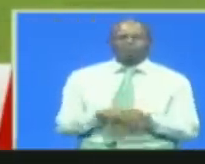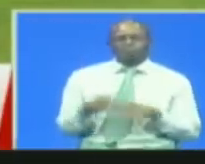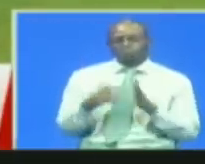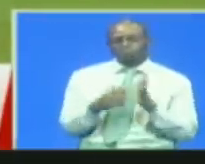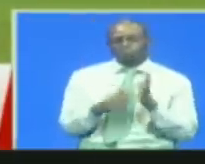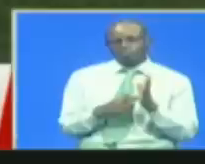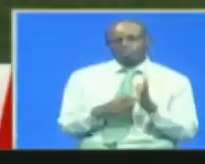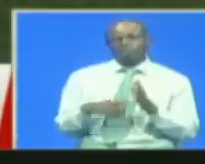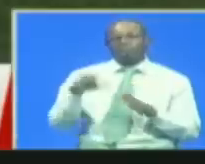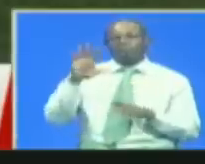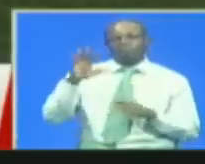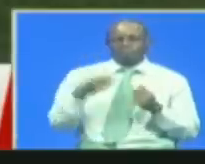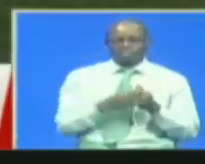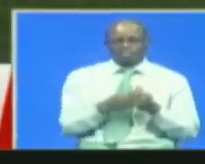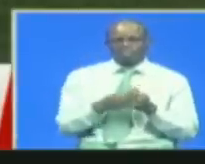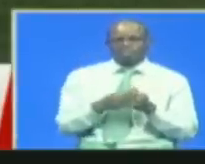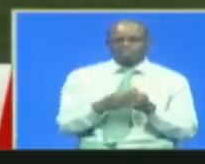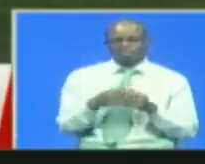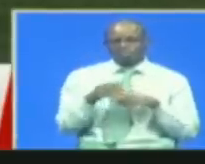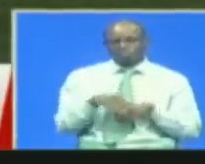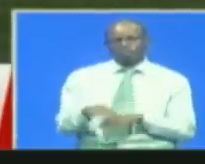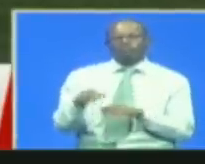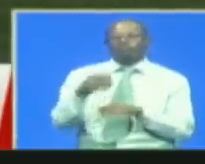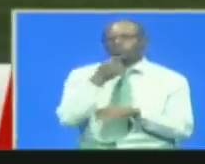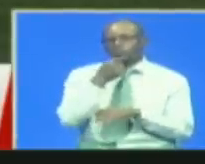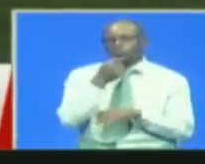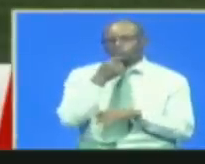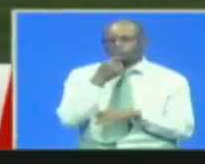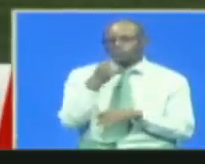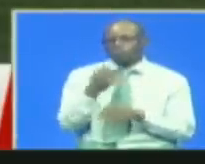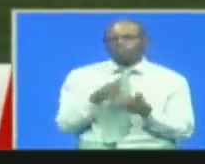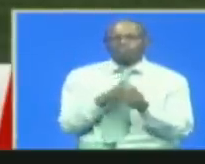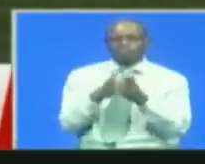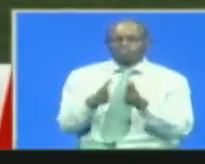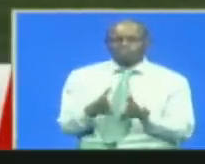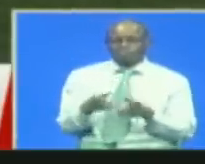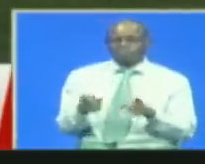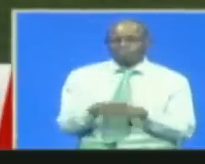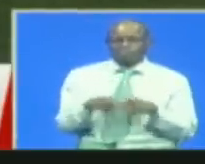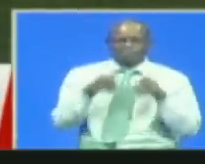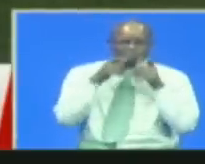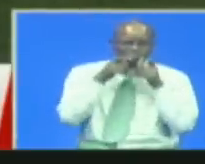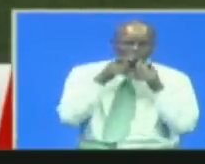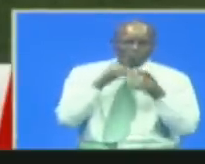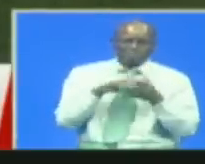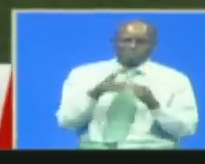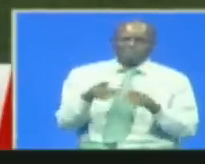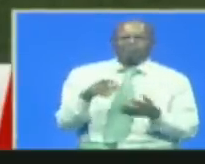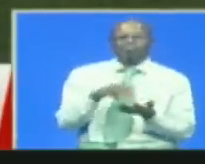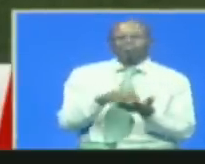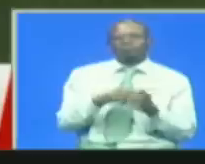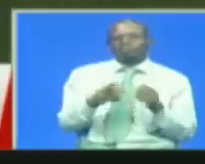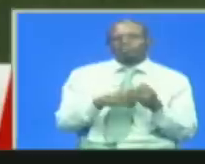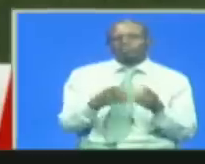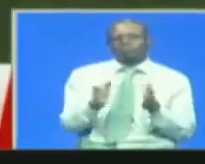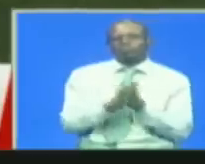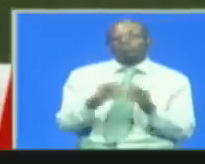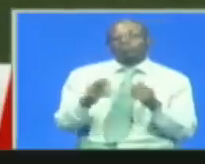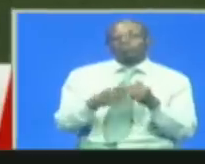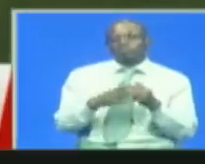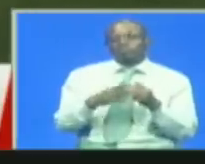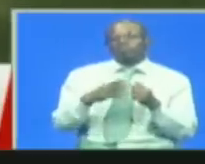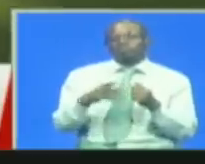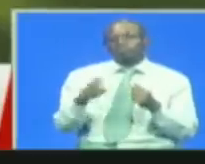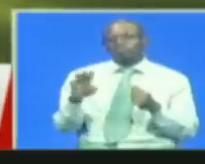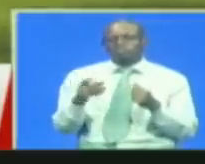58 points, 8 behind leaders Gor Mahia. The loss was the 8th for the Brewers, who remain in 7th place on 46 points, 20 behind leaders